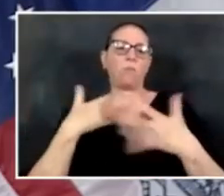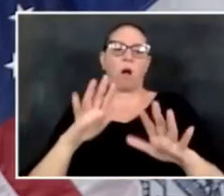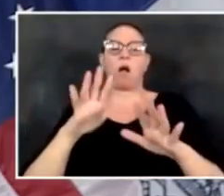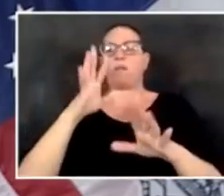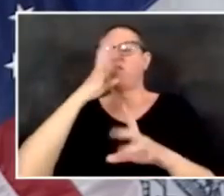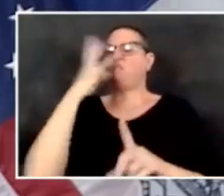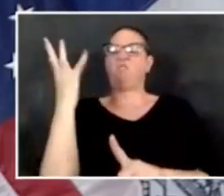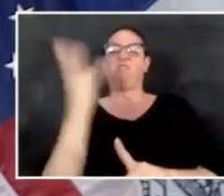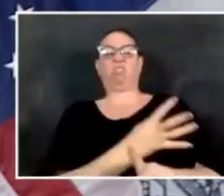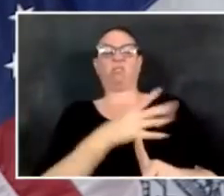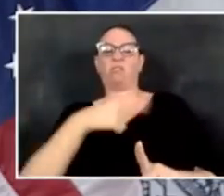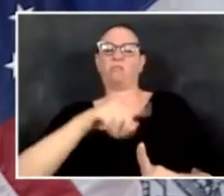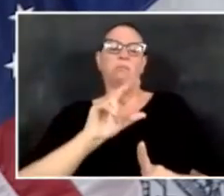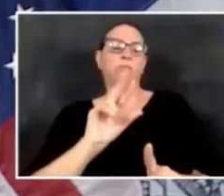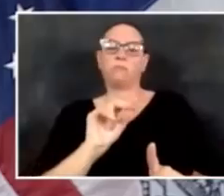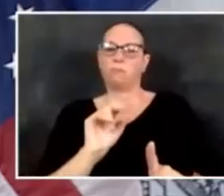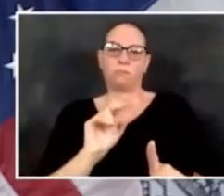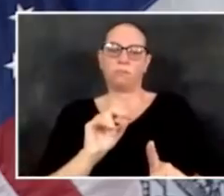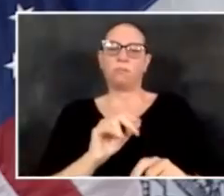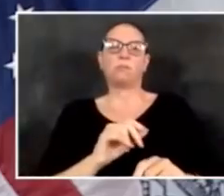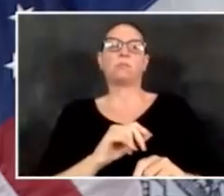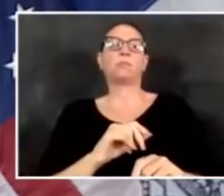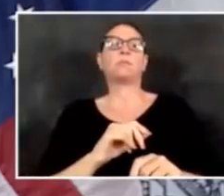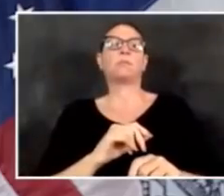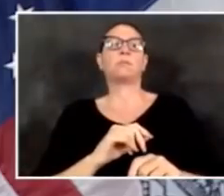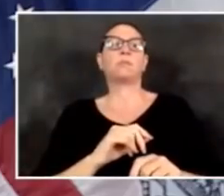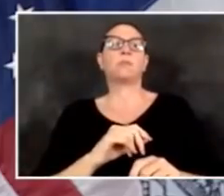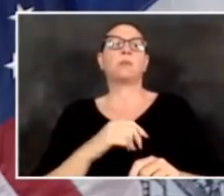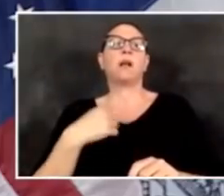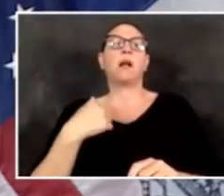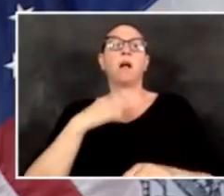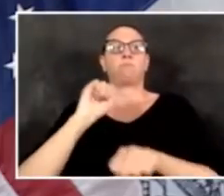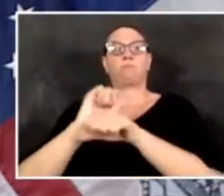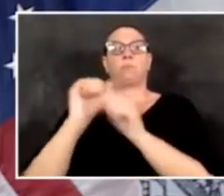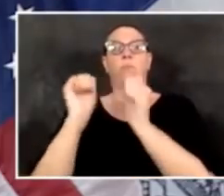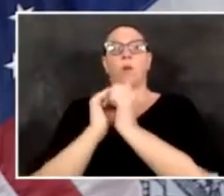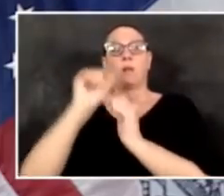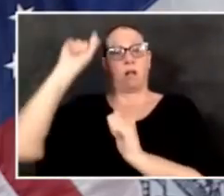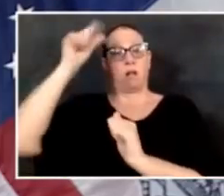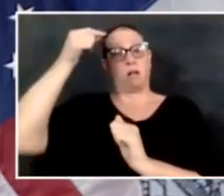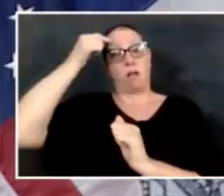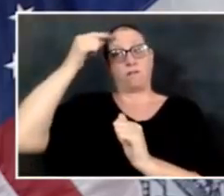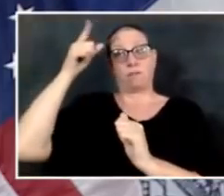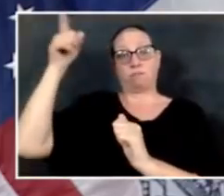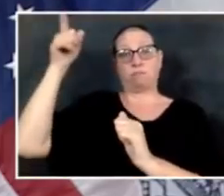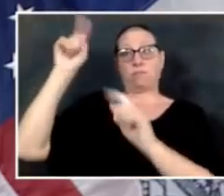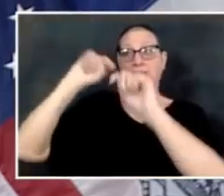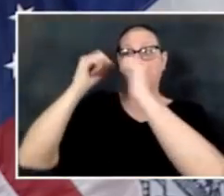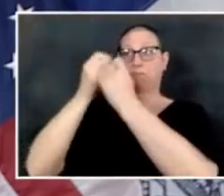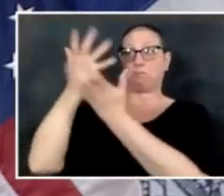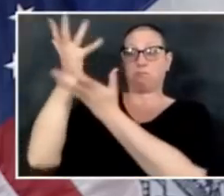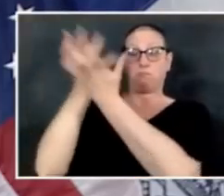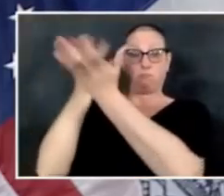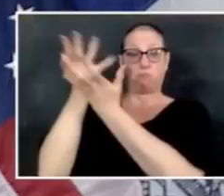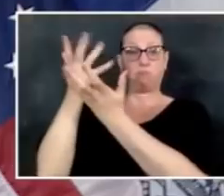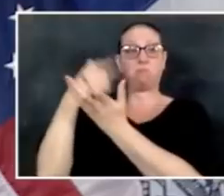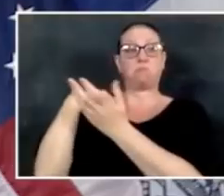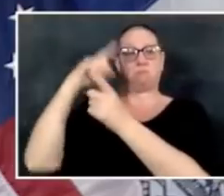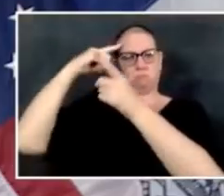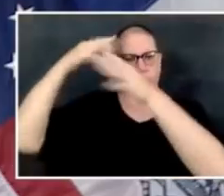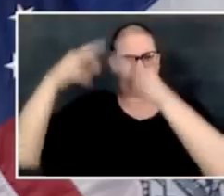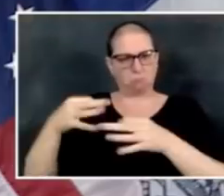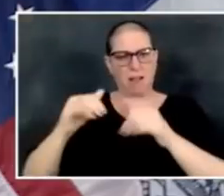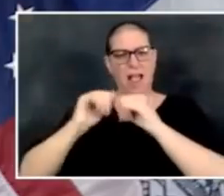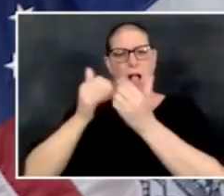one that I worked on with the governor's team to ensure that the subways in this crisis would be closed in